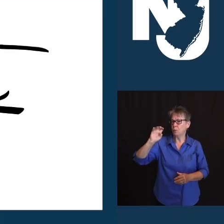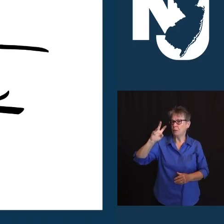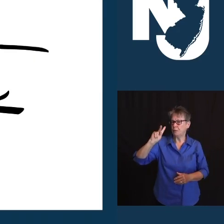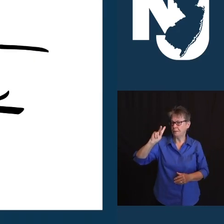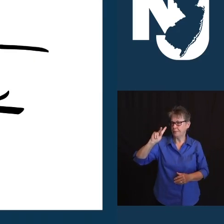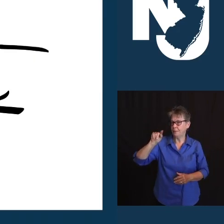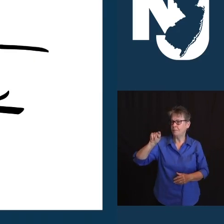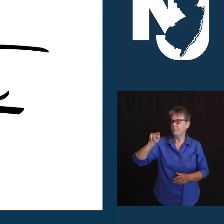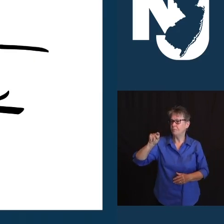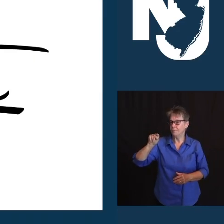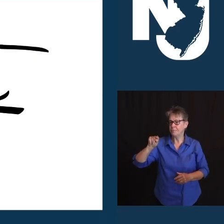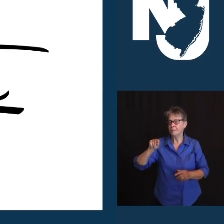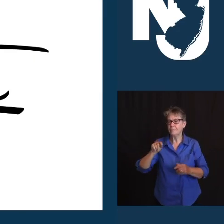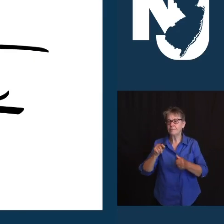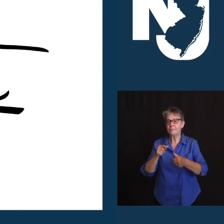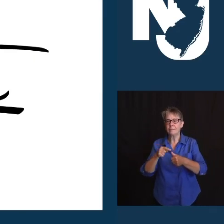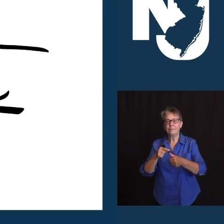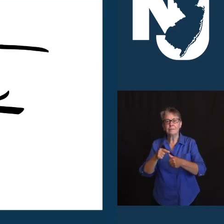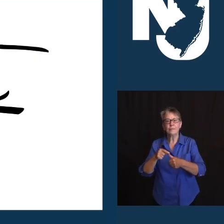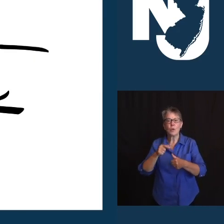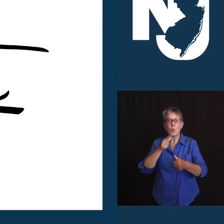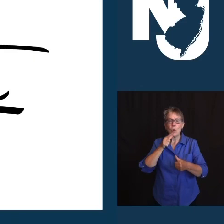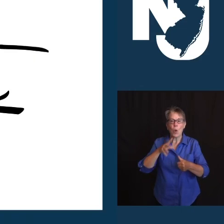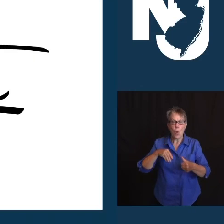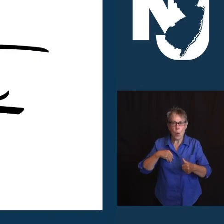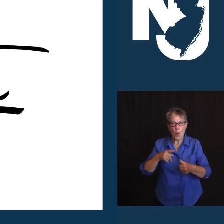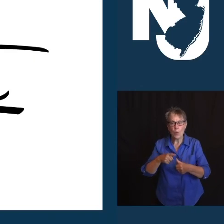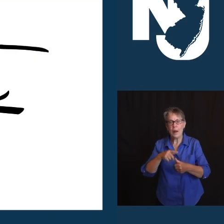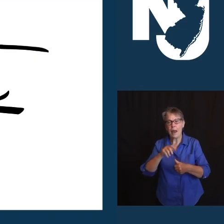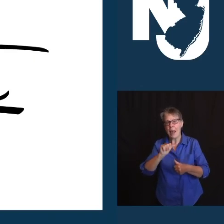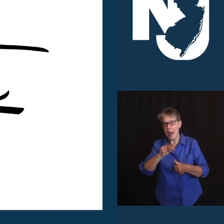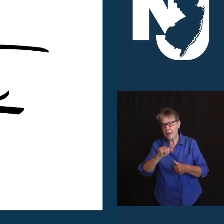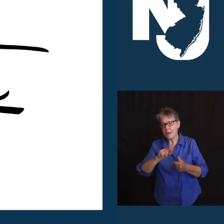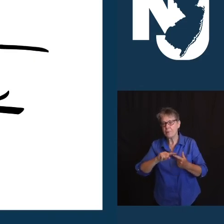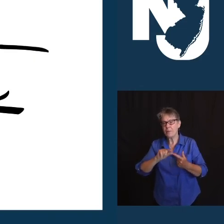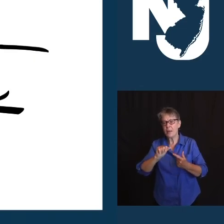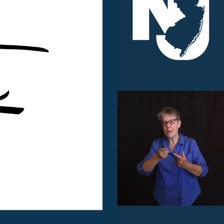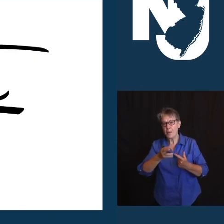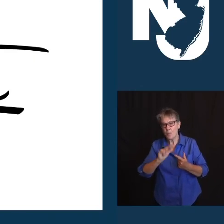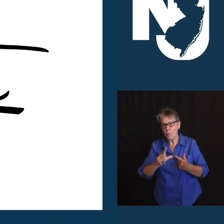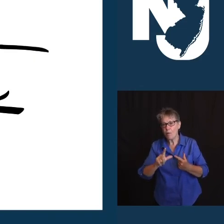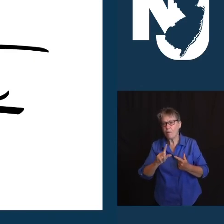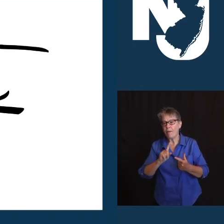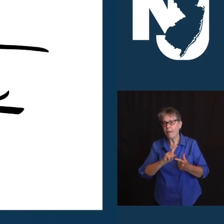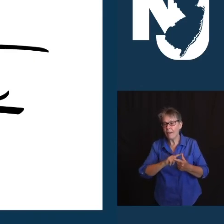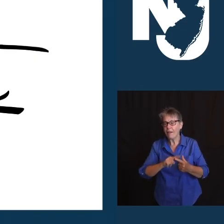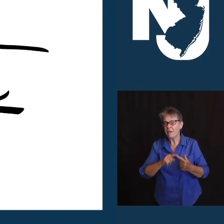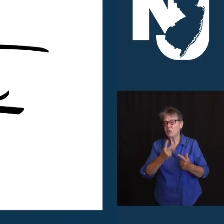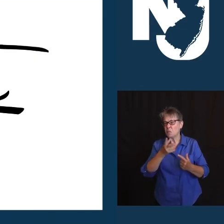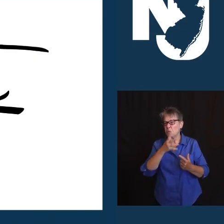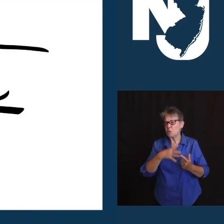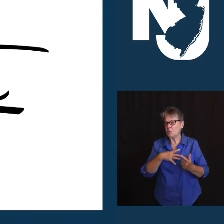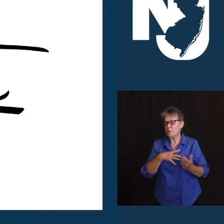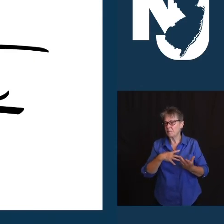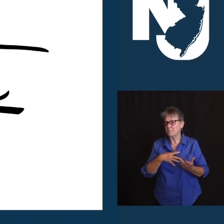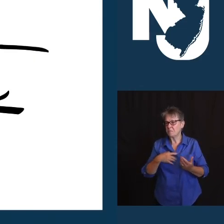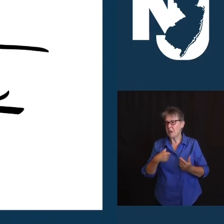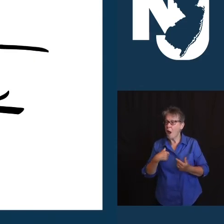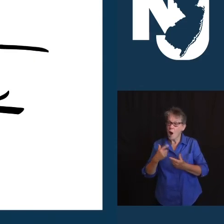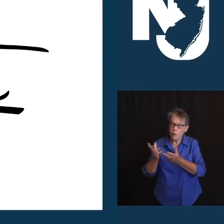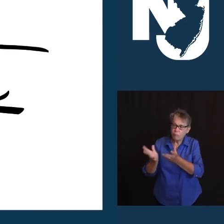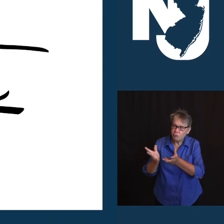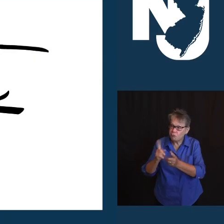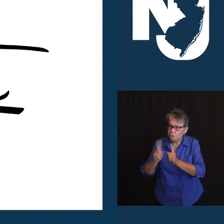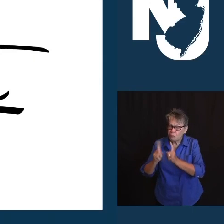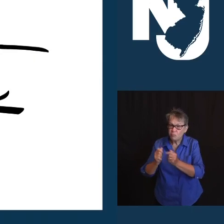and April Selsa. And I had the honor of speaking with both Anna and April yesterday. But more than that, they took their name from the